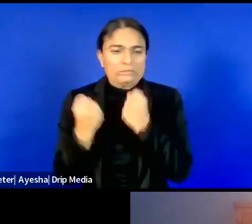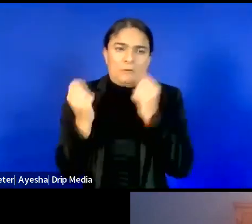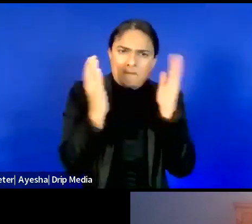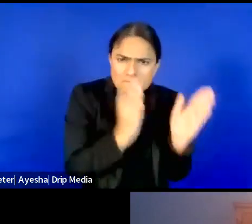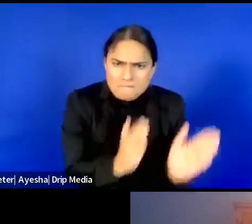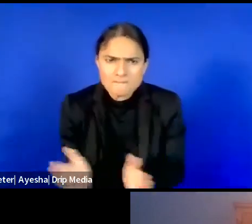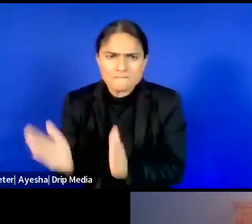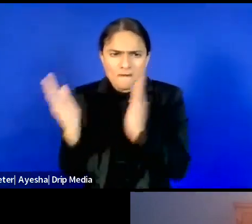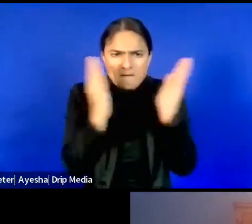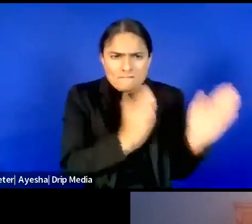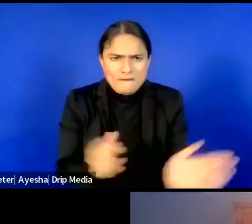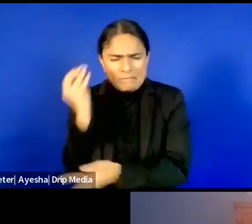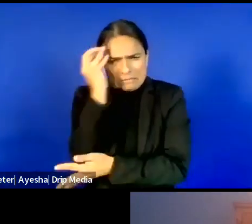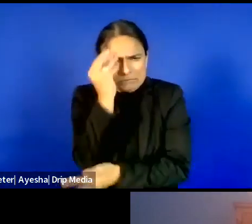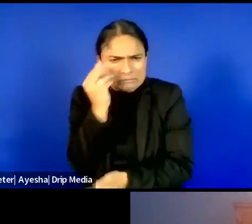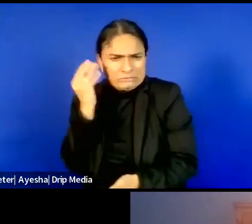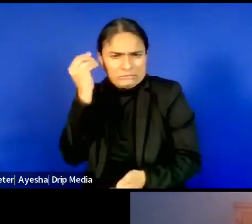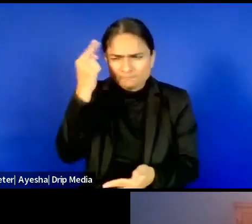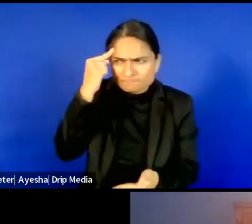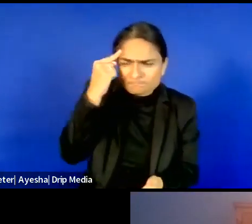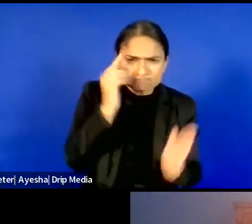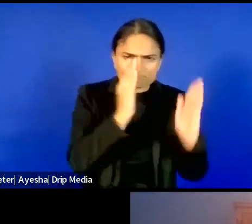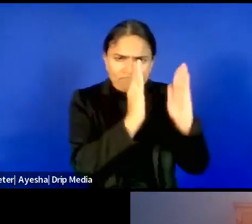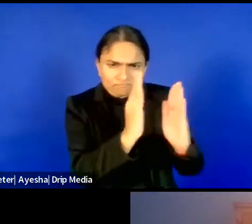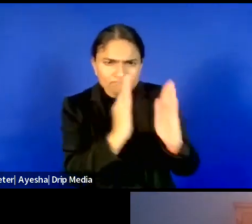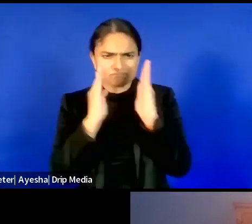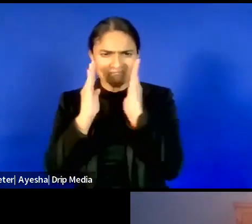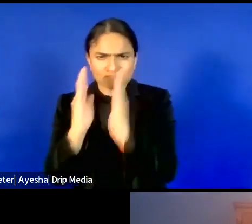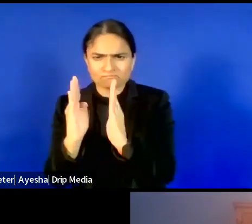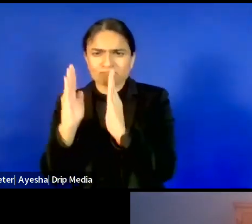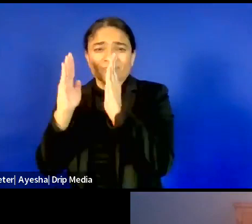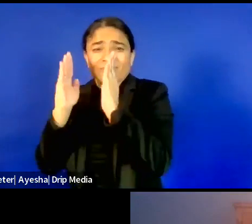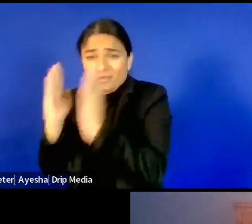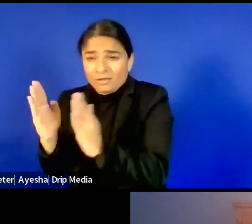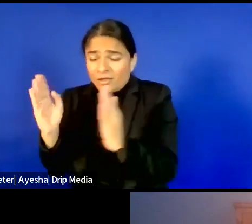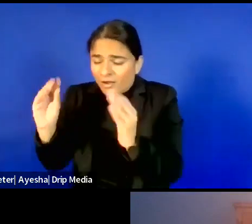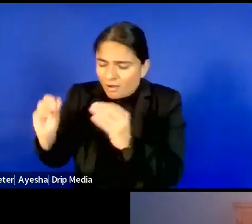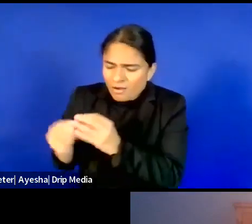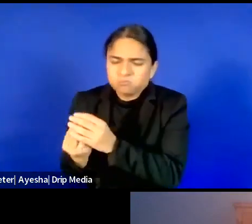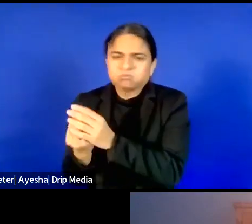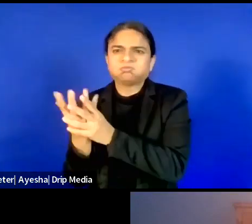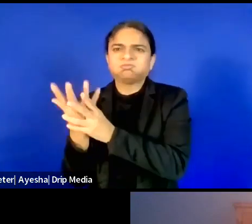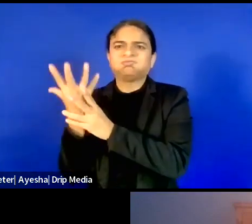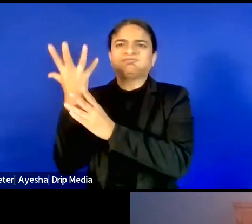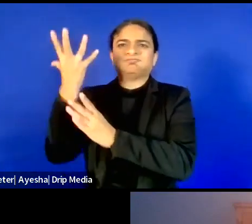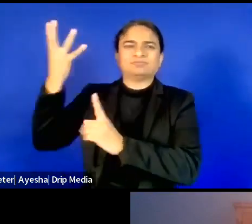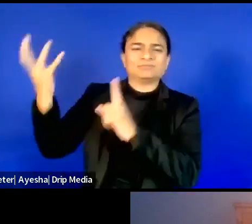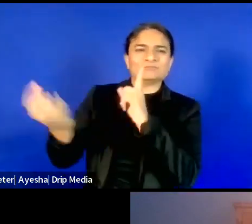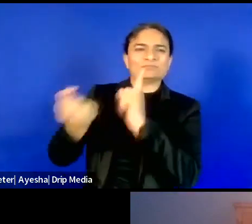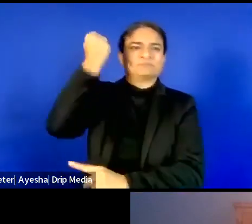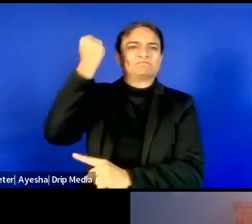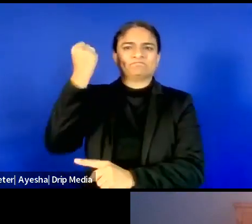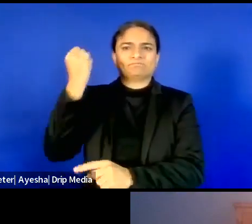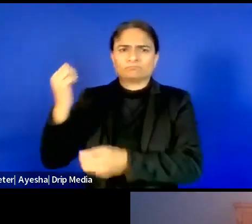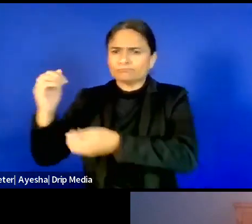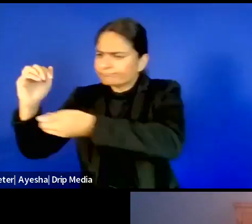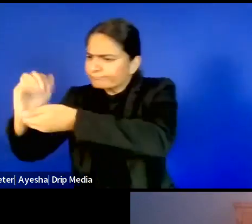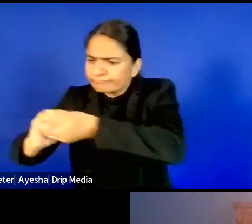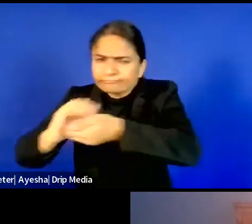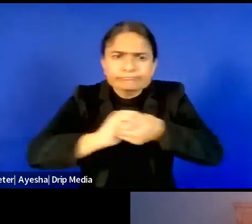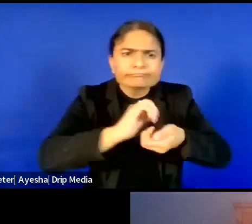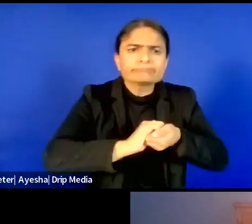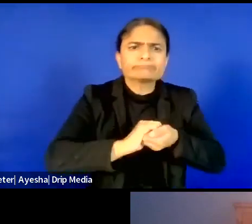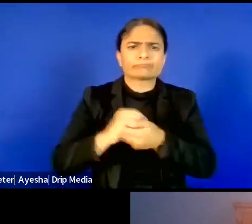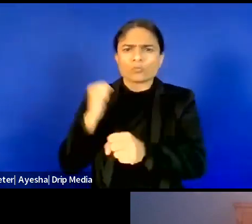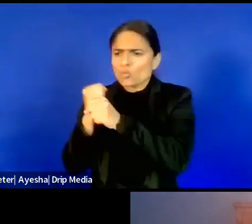to fruition, and then a lot of co-creation and working with partners. We know it's not just the right thing to